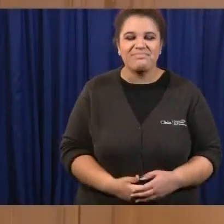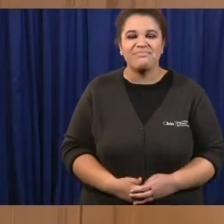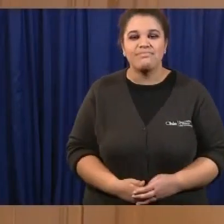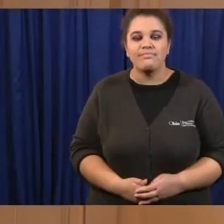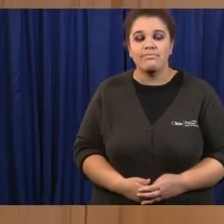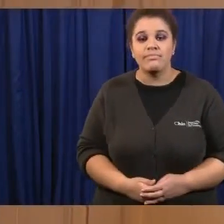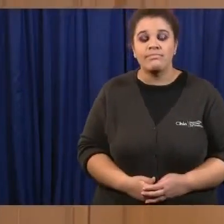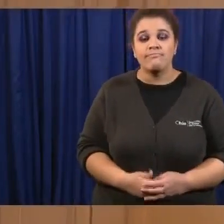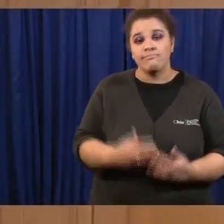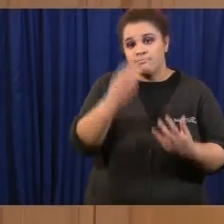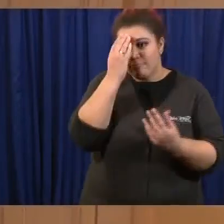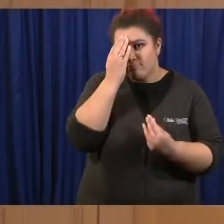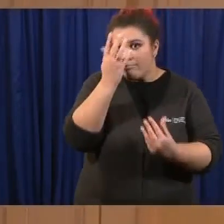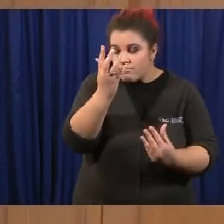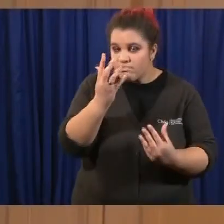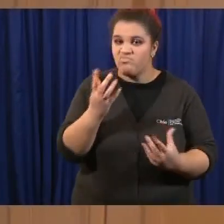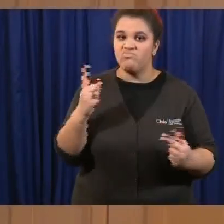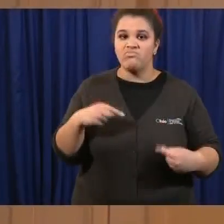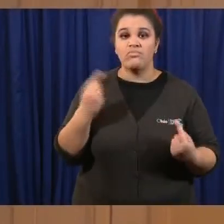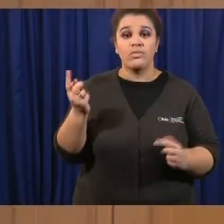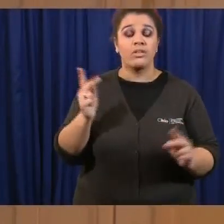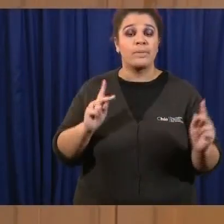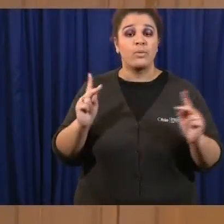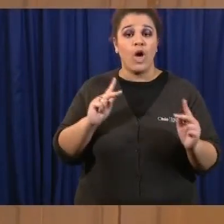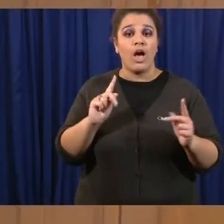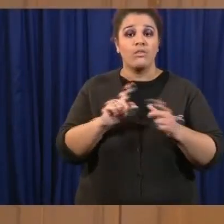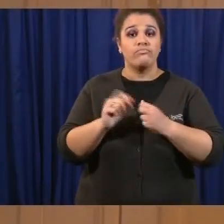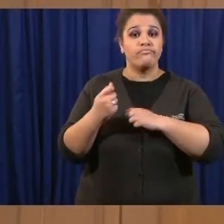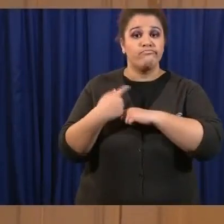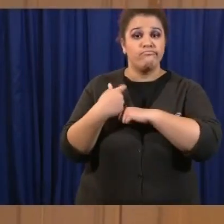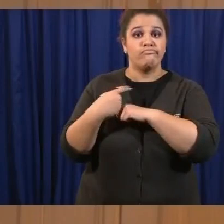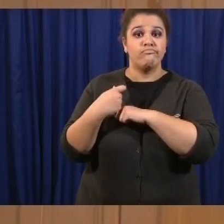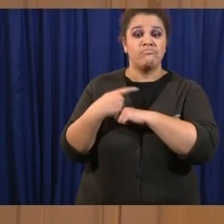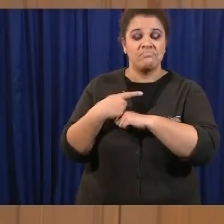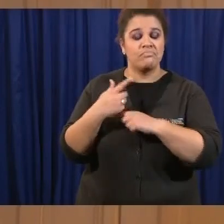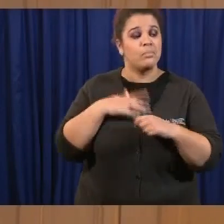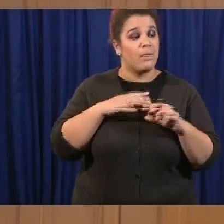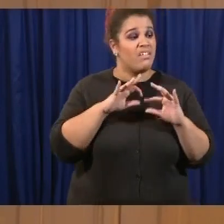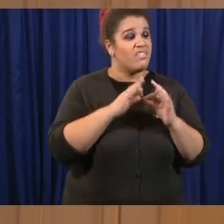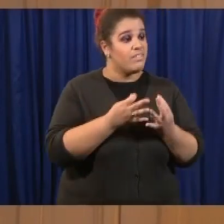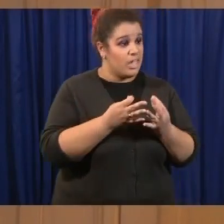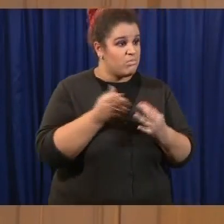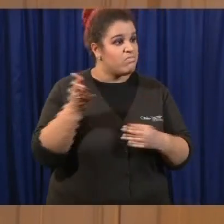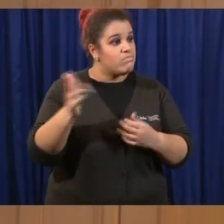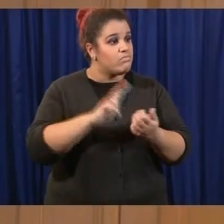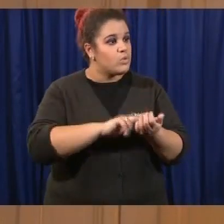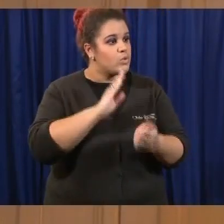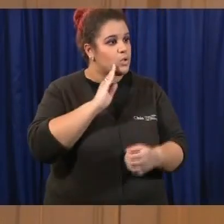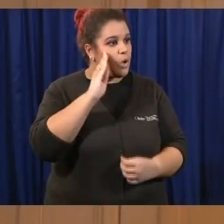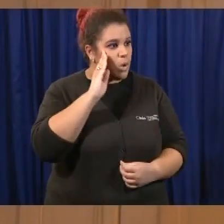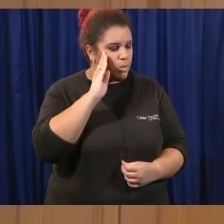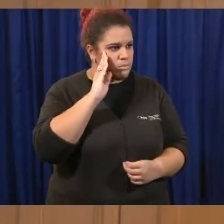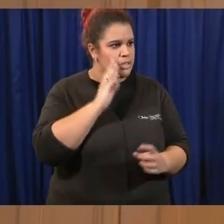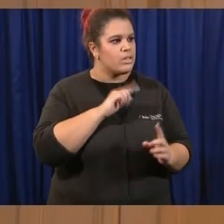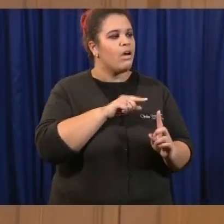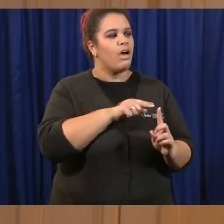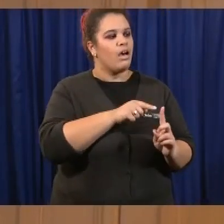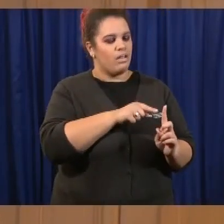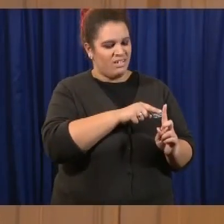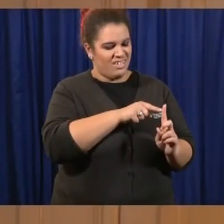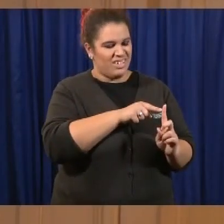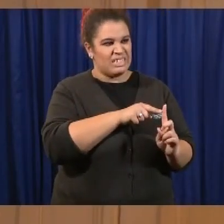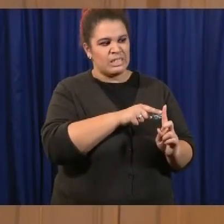We're getting reports of people with family members in nursing homes who are waiting days for test results. Are you aware of a